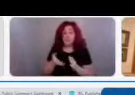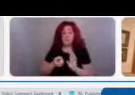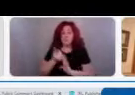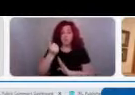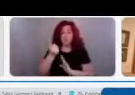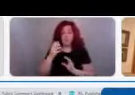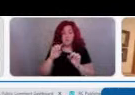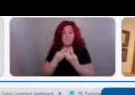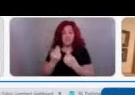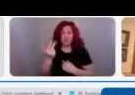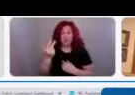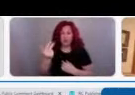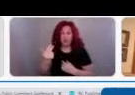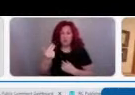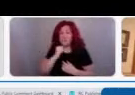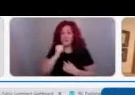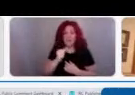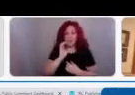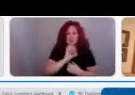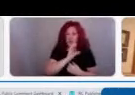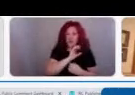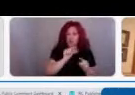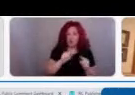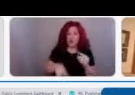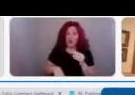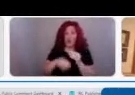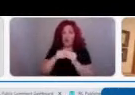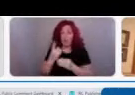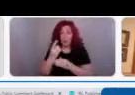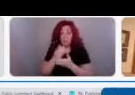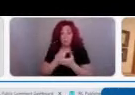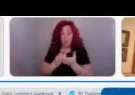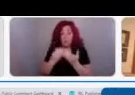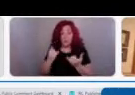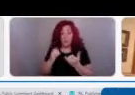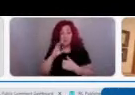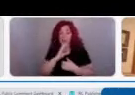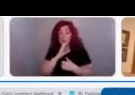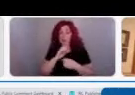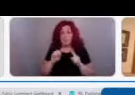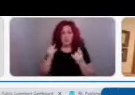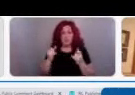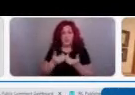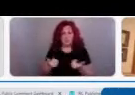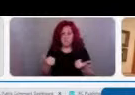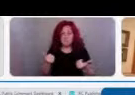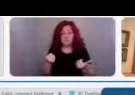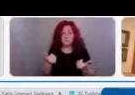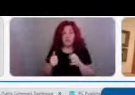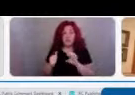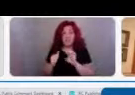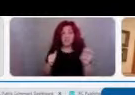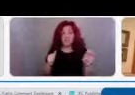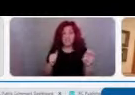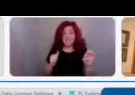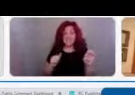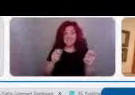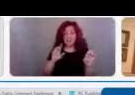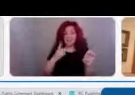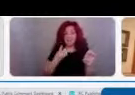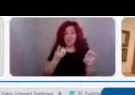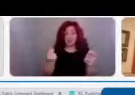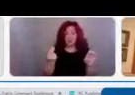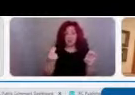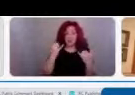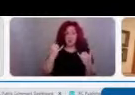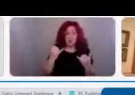actually chandler and to add back one part that is but is currently split in two on the east side of district 13 currently there's a